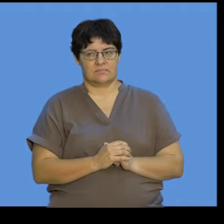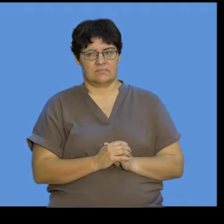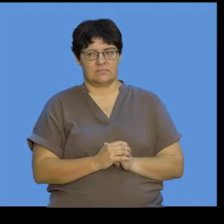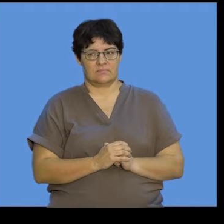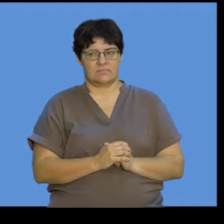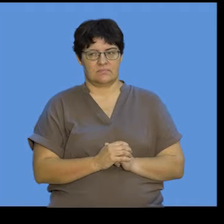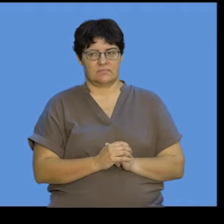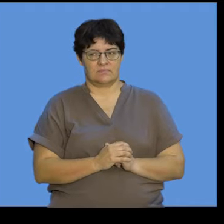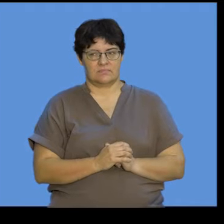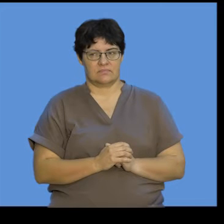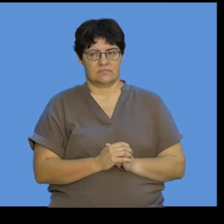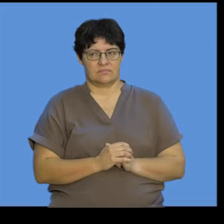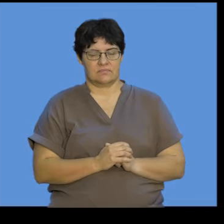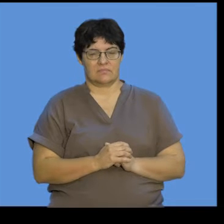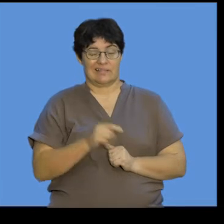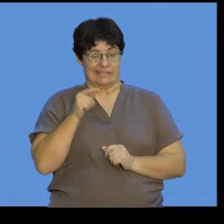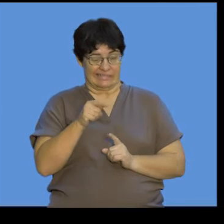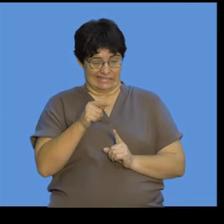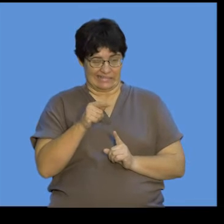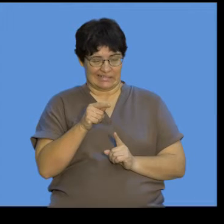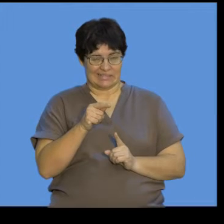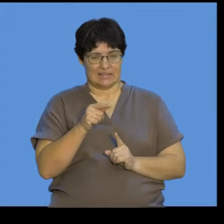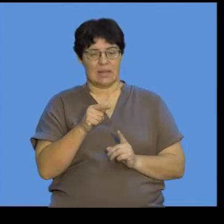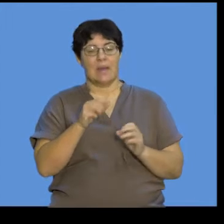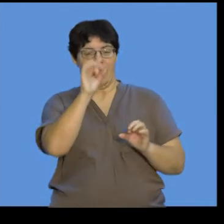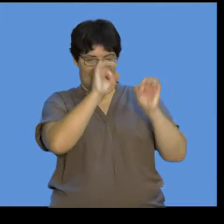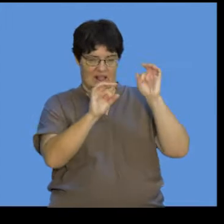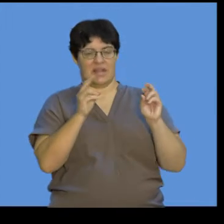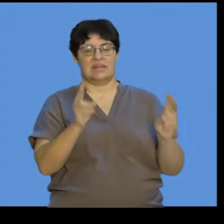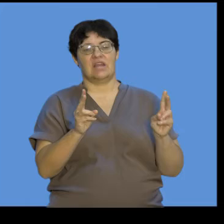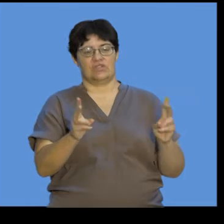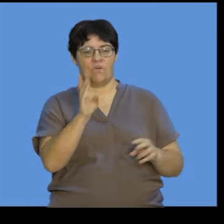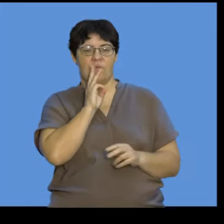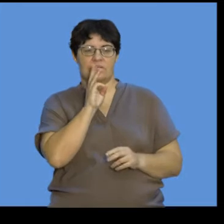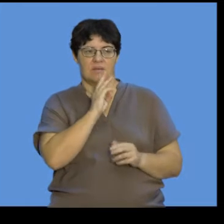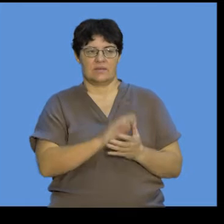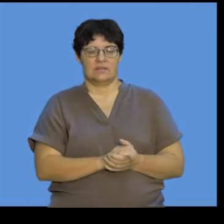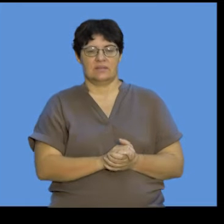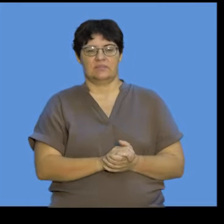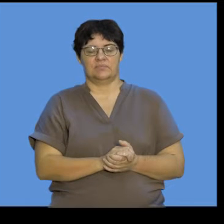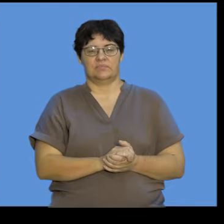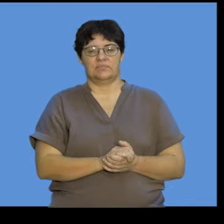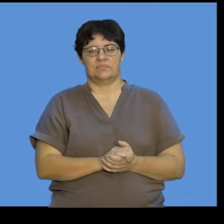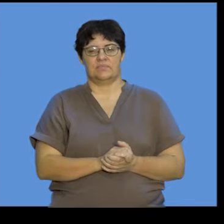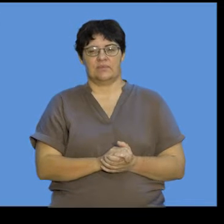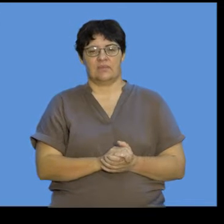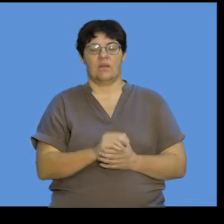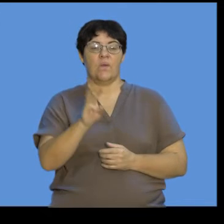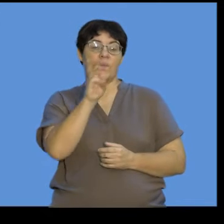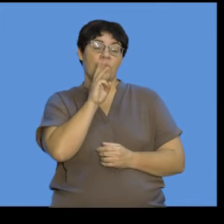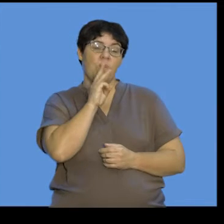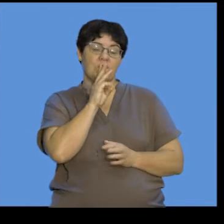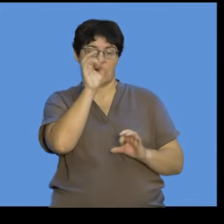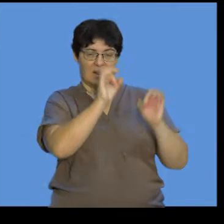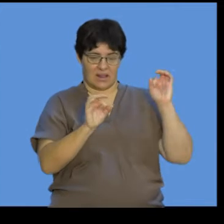okay? So this is the particle nature of water. And also to say that the water molecules are in a state